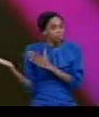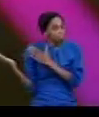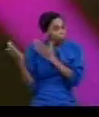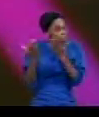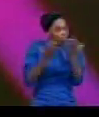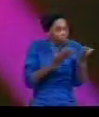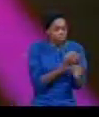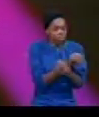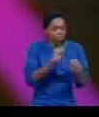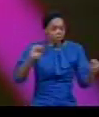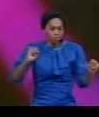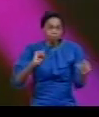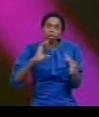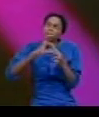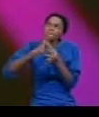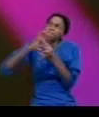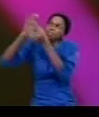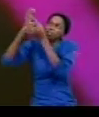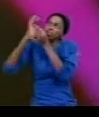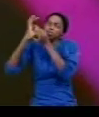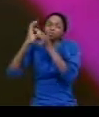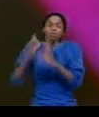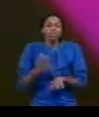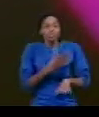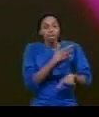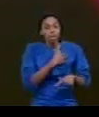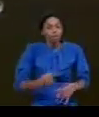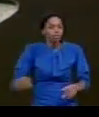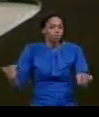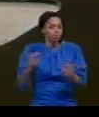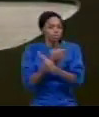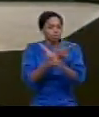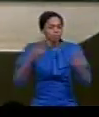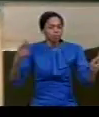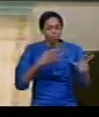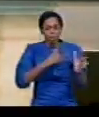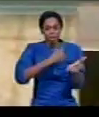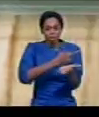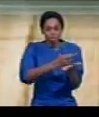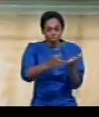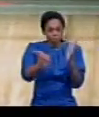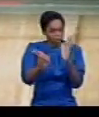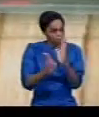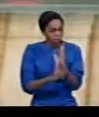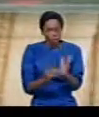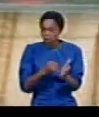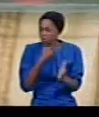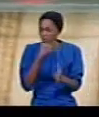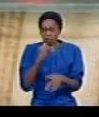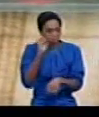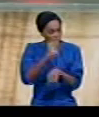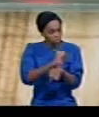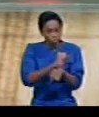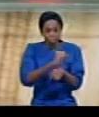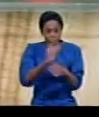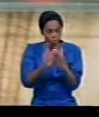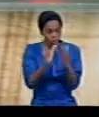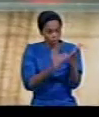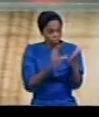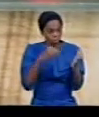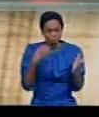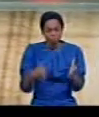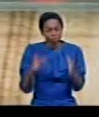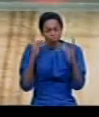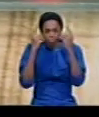the reconciliation, the redemption, and the righteousness. It's not the law of Moses. It says